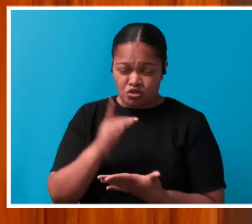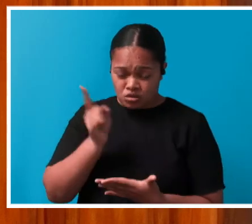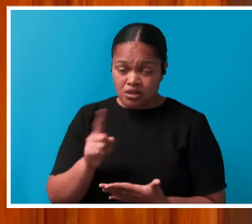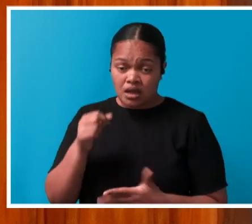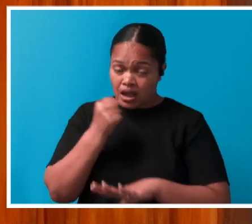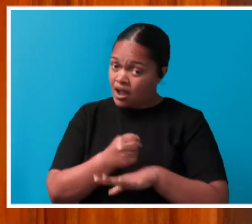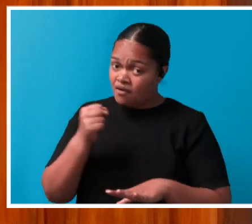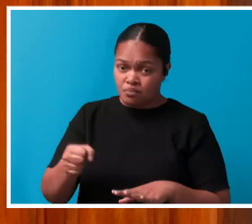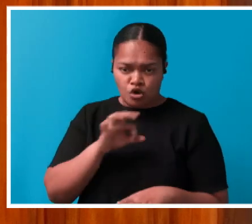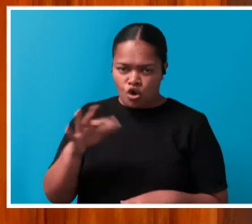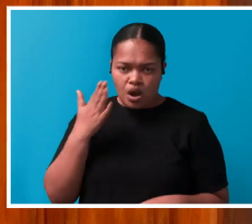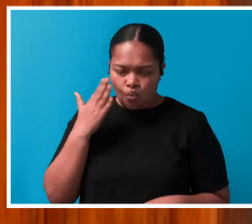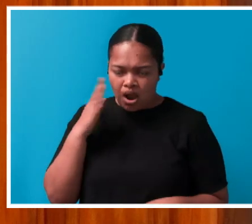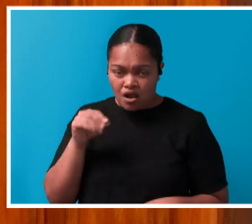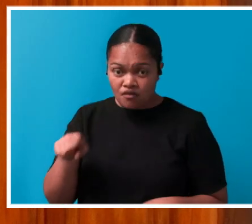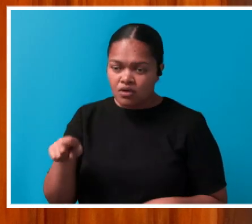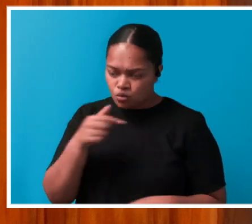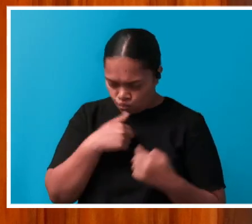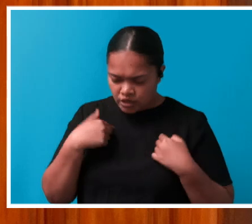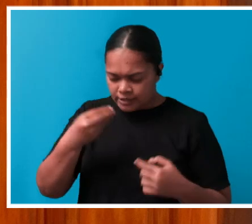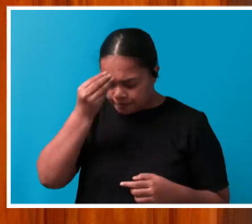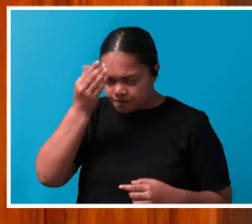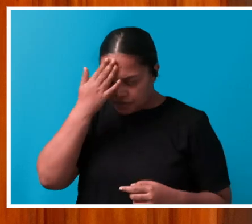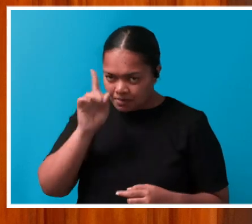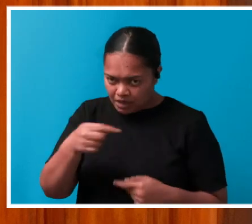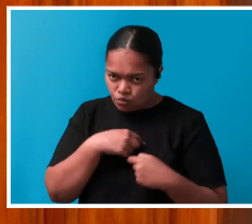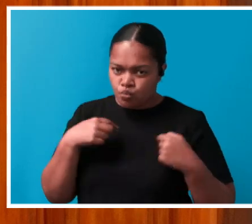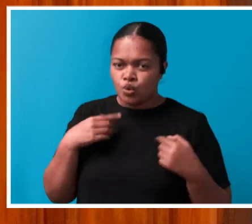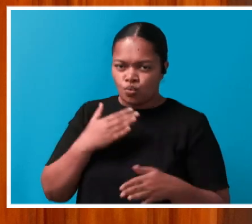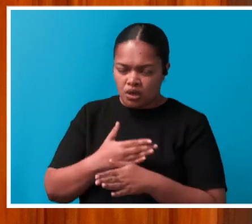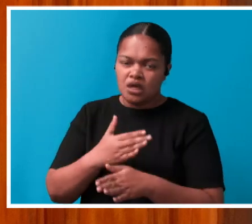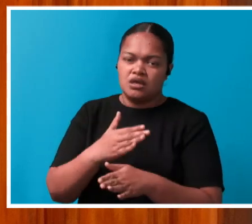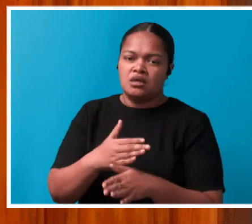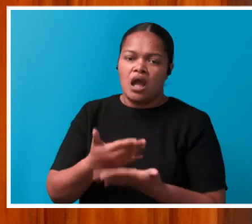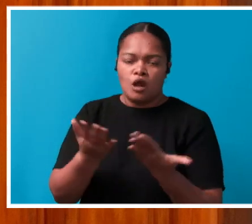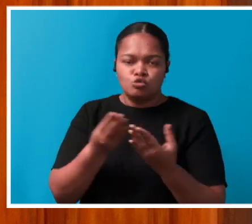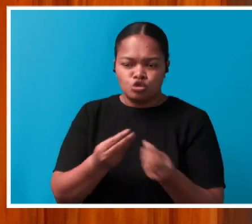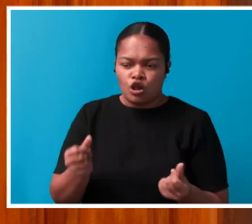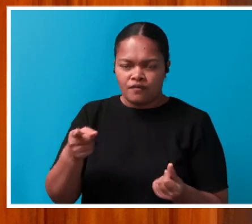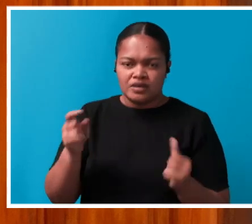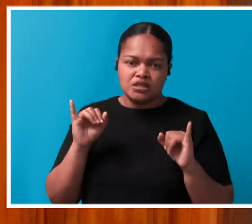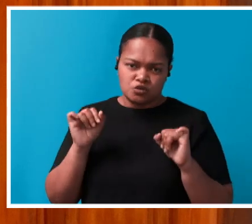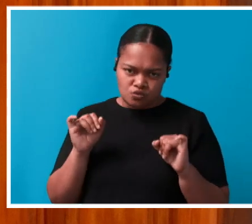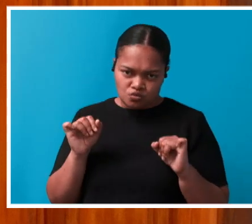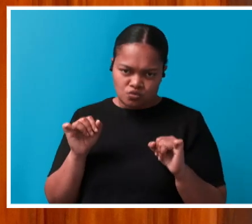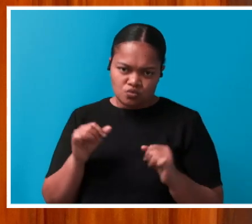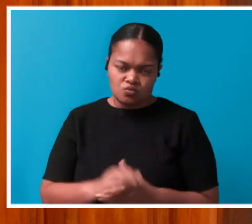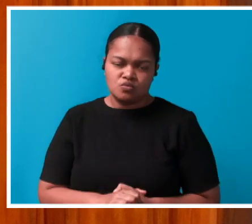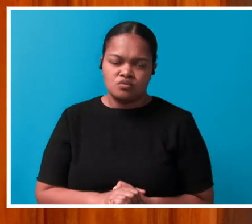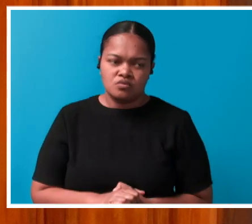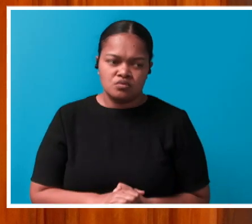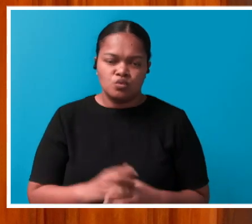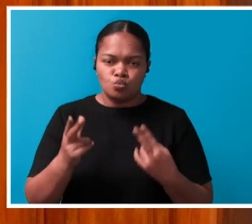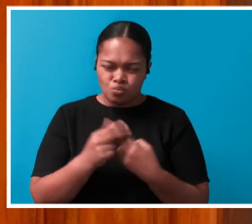is not only aware of the issue, but is actively working to tackle this issue with the